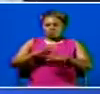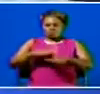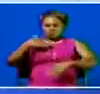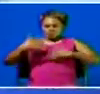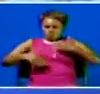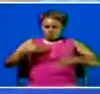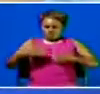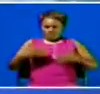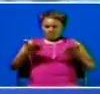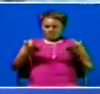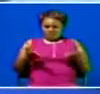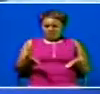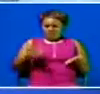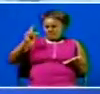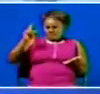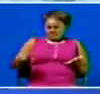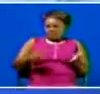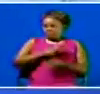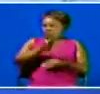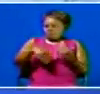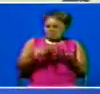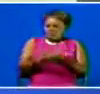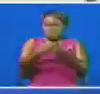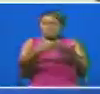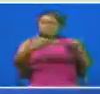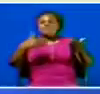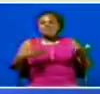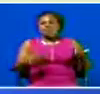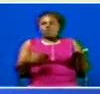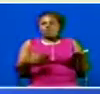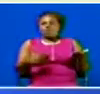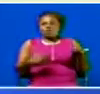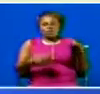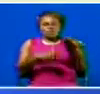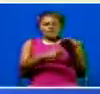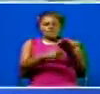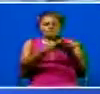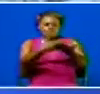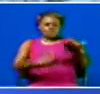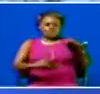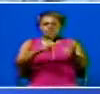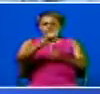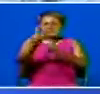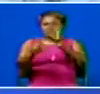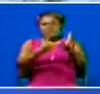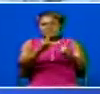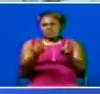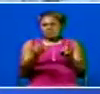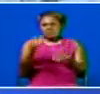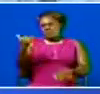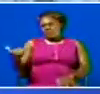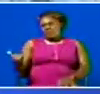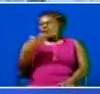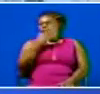which nowadays is a must for employers before you make the shortlist of any interview. For a young